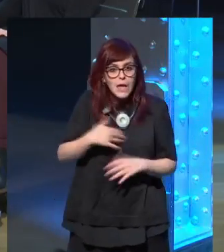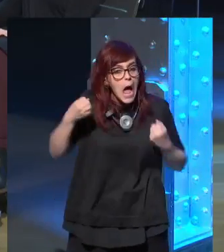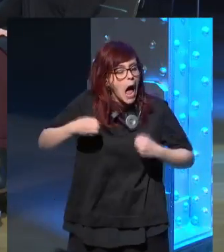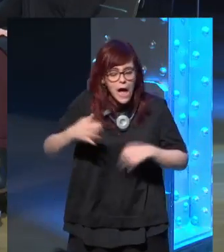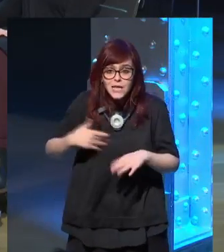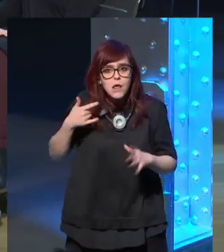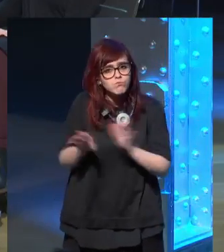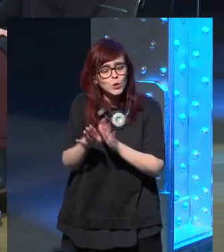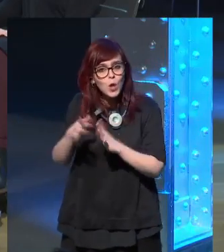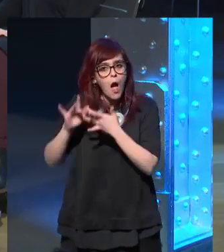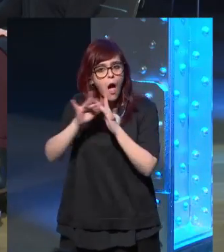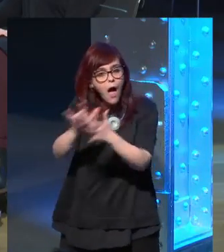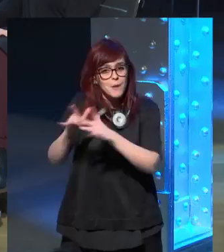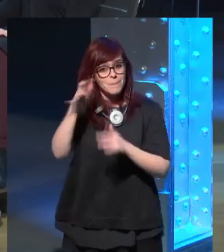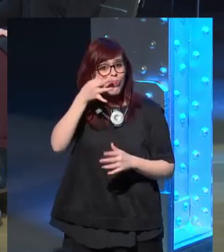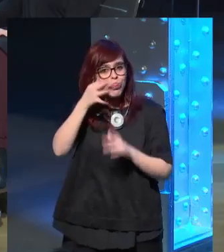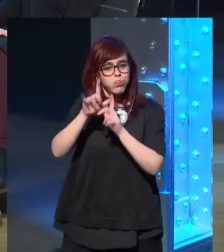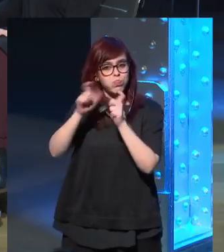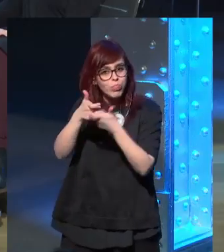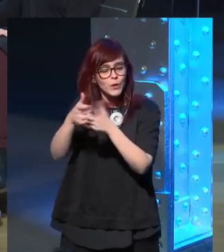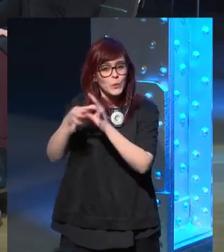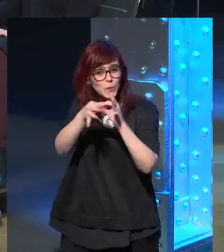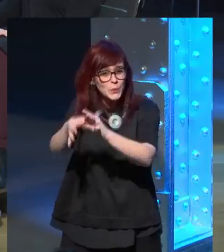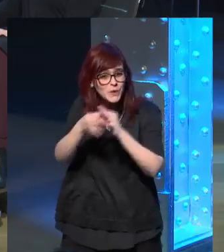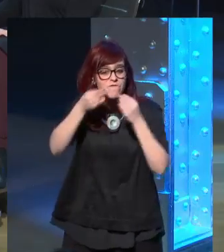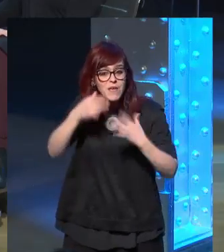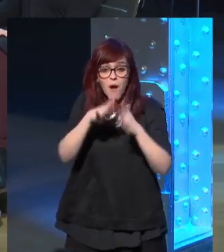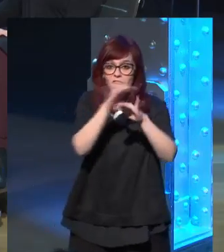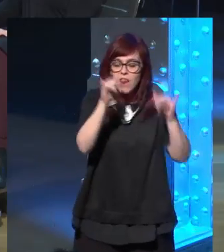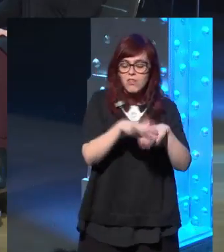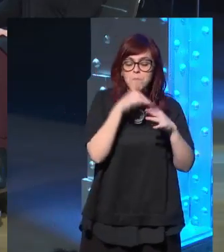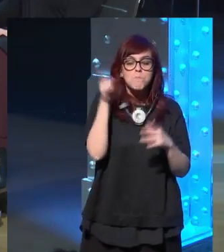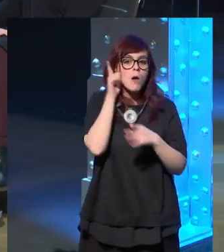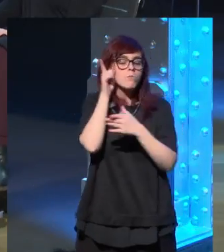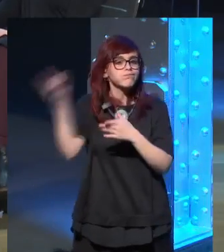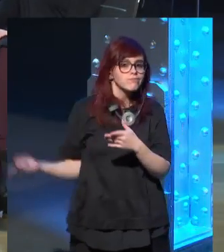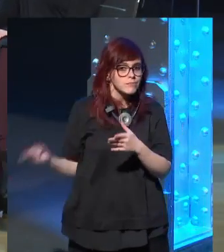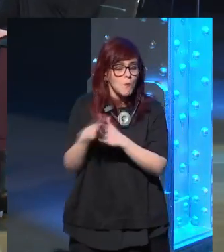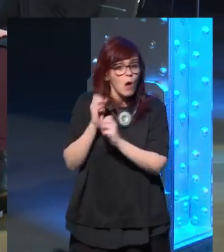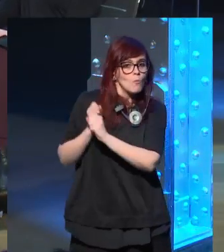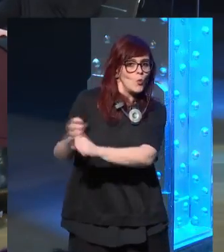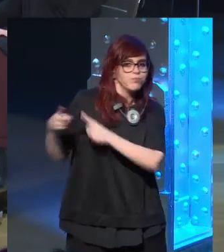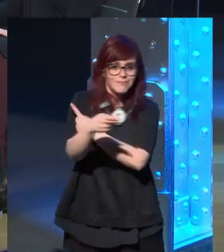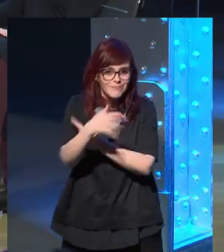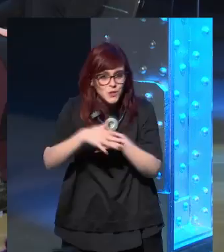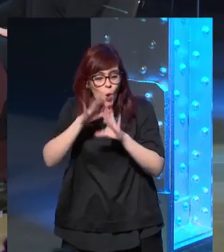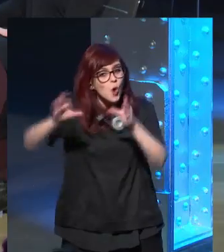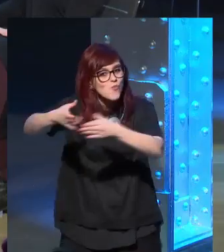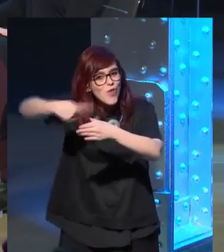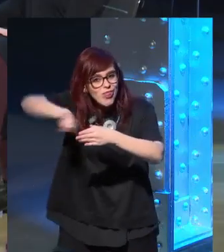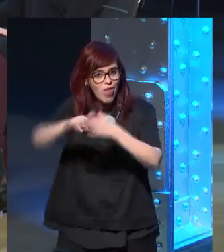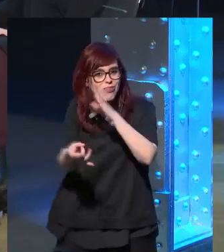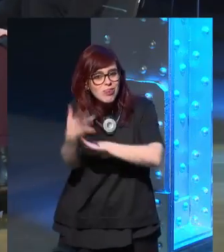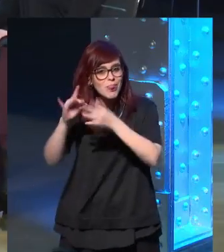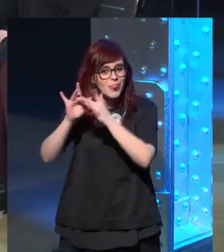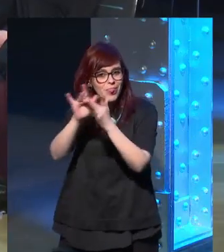experienced, well, if none of us have our phone, we actually create a community with the people we are with. And that might be an